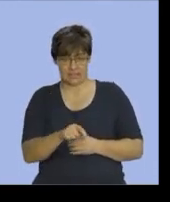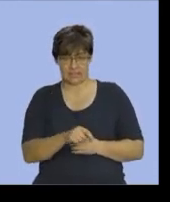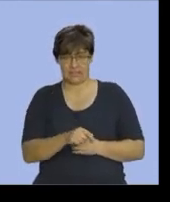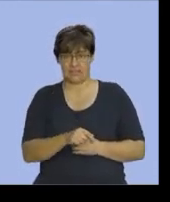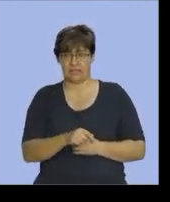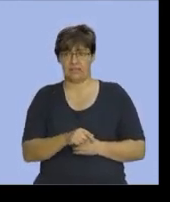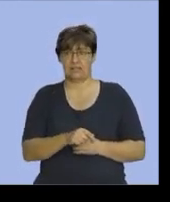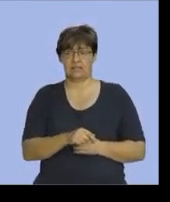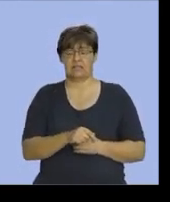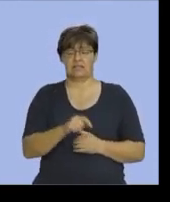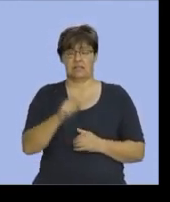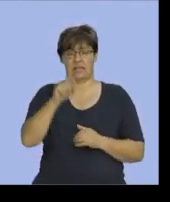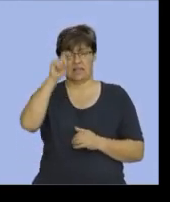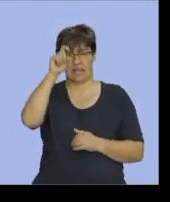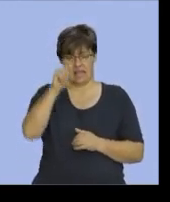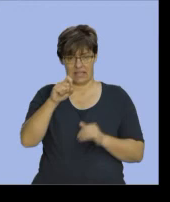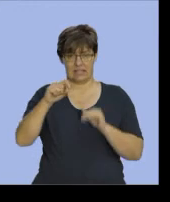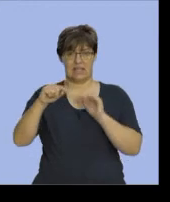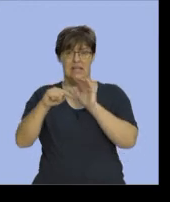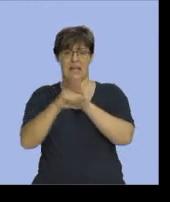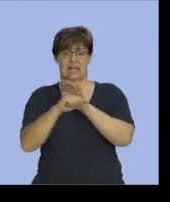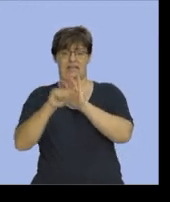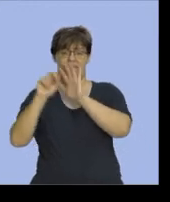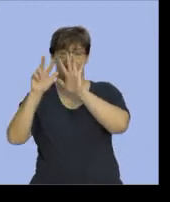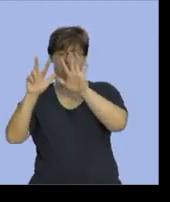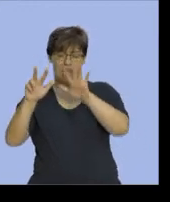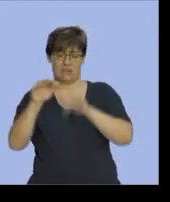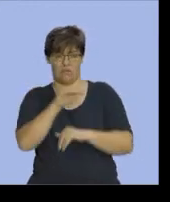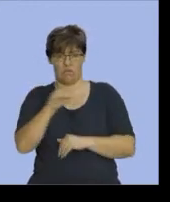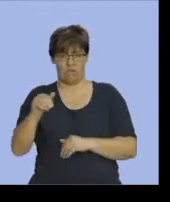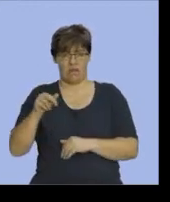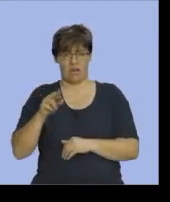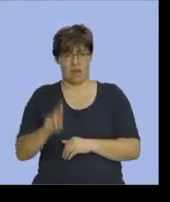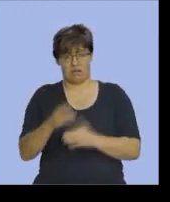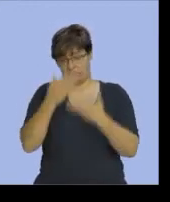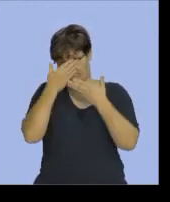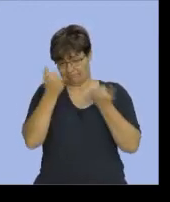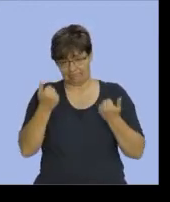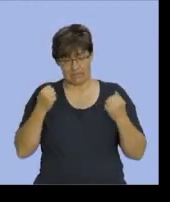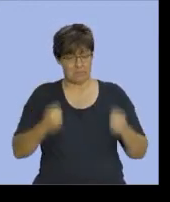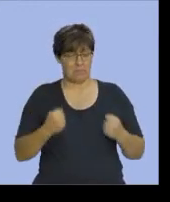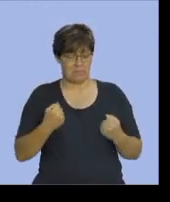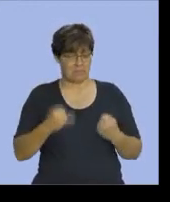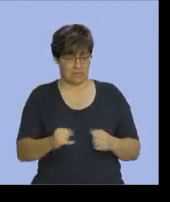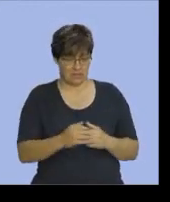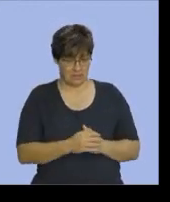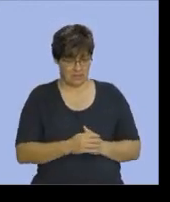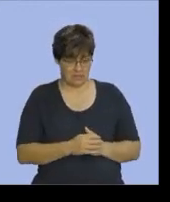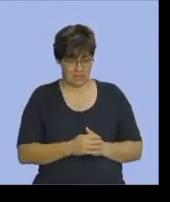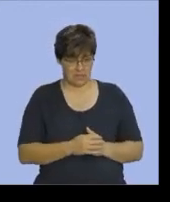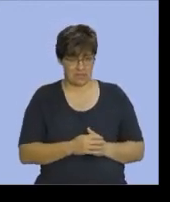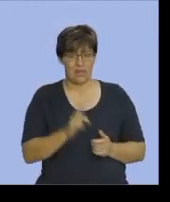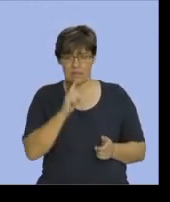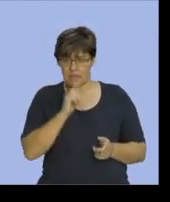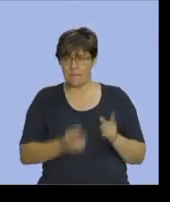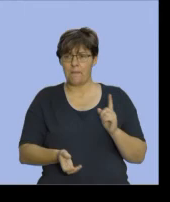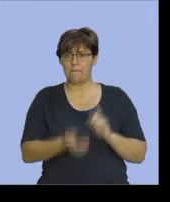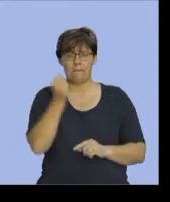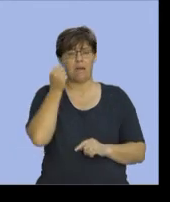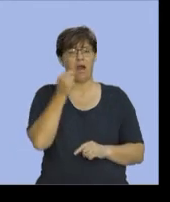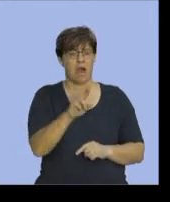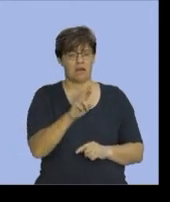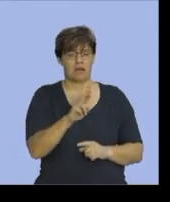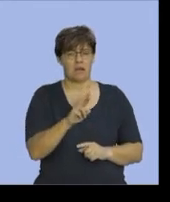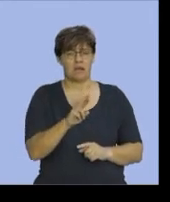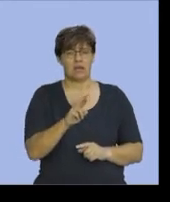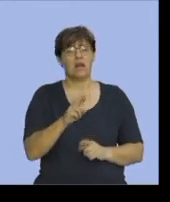yet, divided by, but my x is negative 8 over r, which I don't know as yet. And